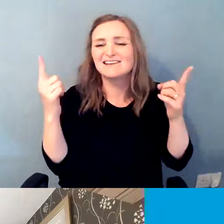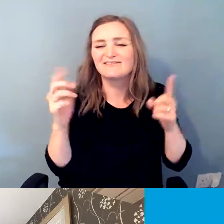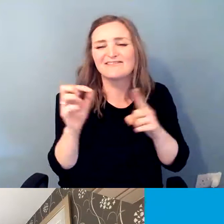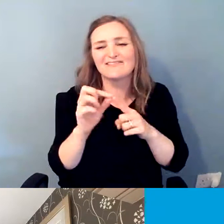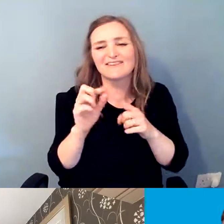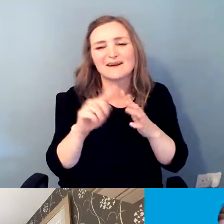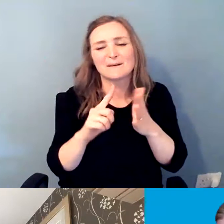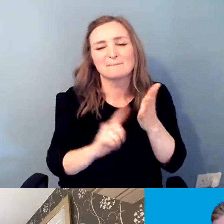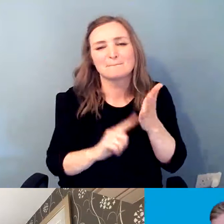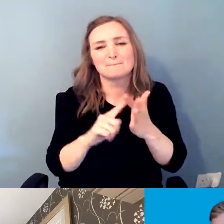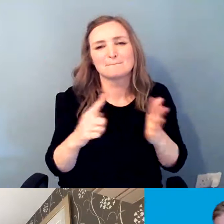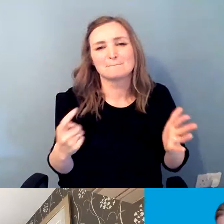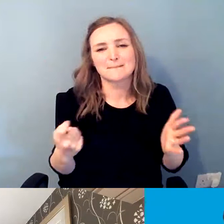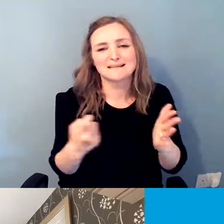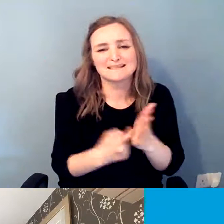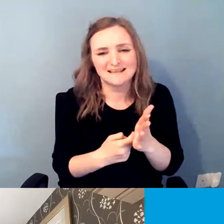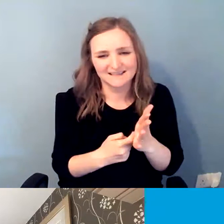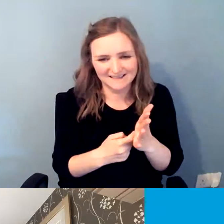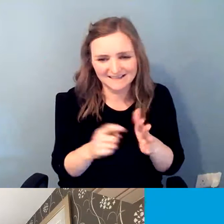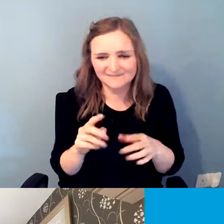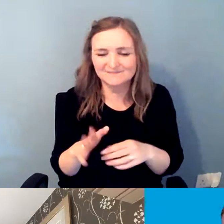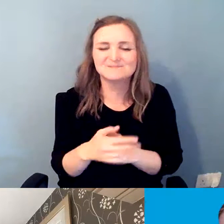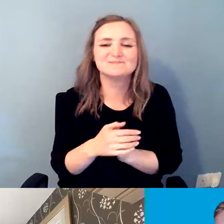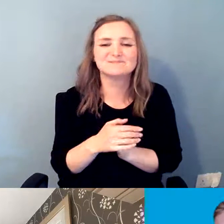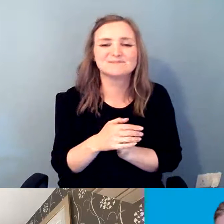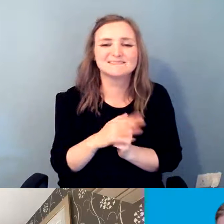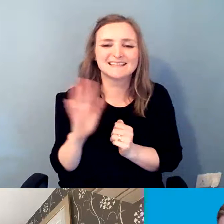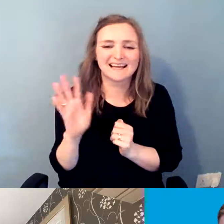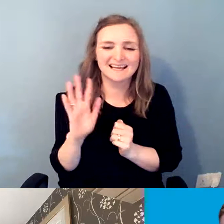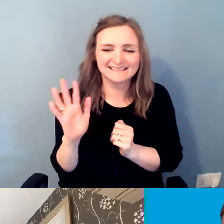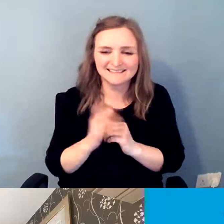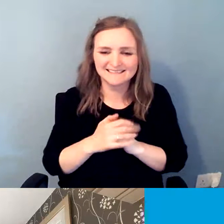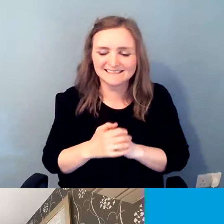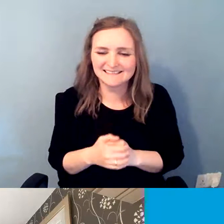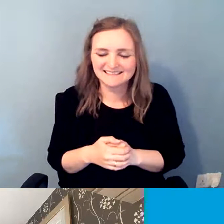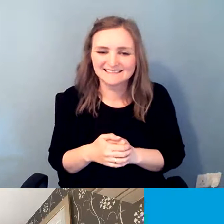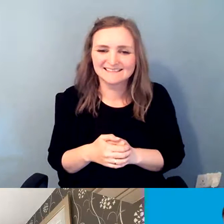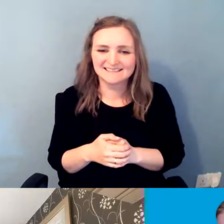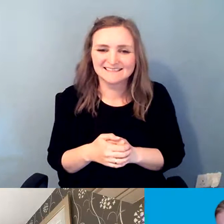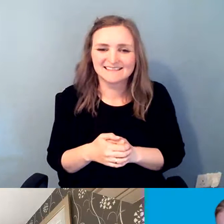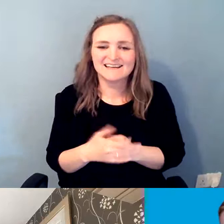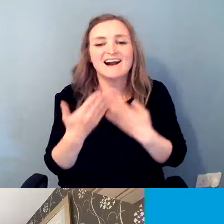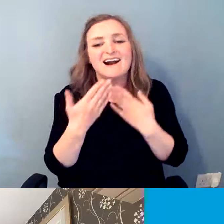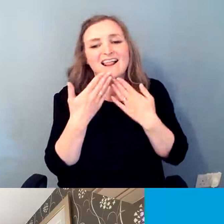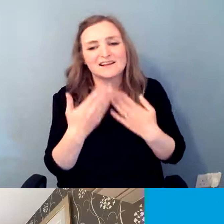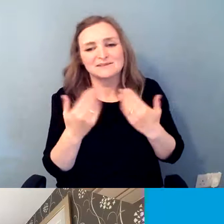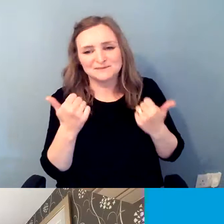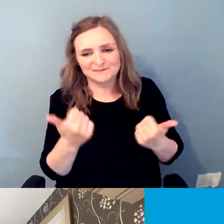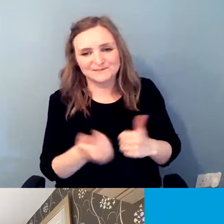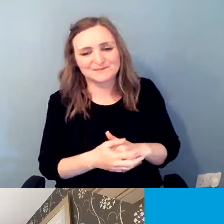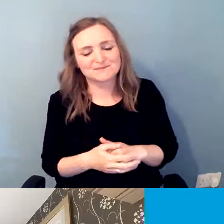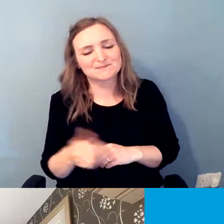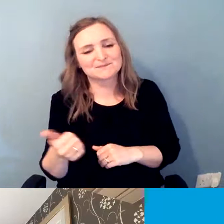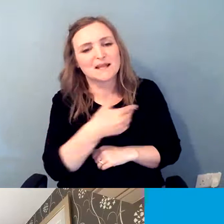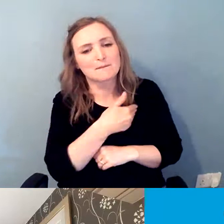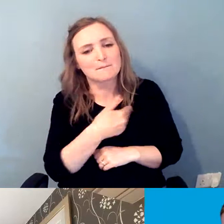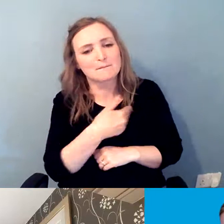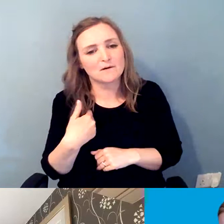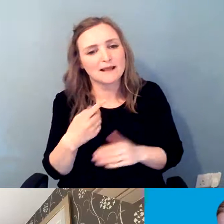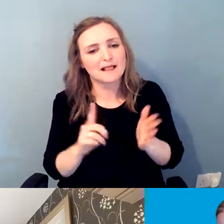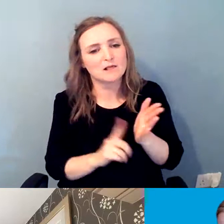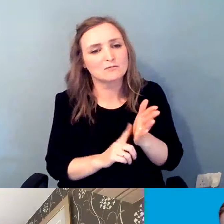for any confusion. Good to see you, Peter. Hi, Lee. Thanks for bringing me in. Morning, Louise and